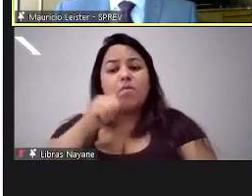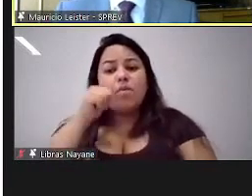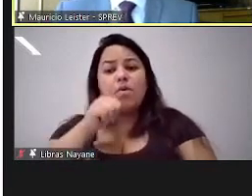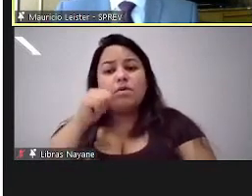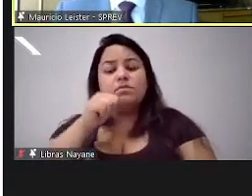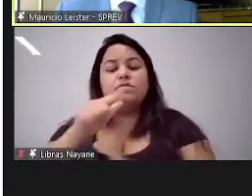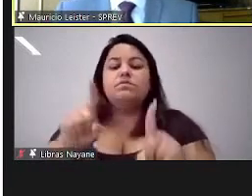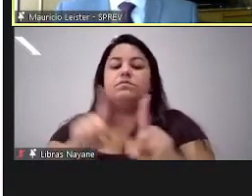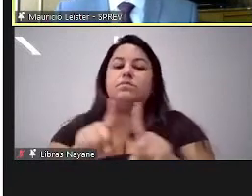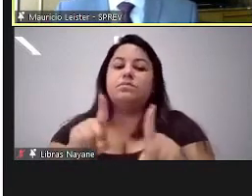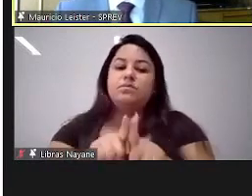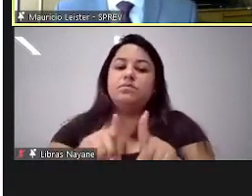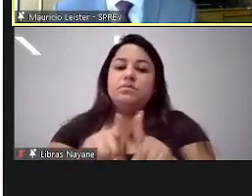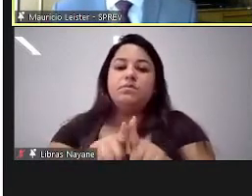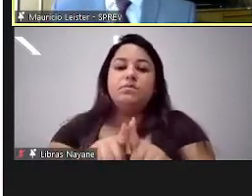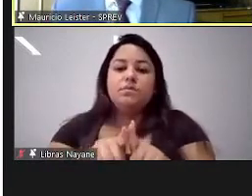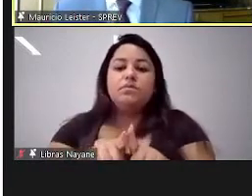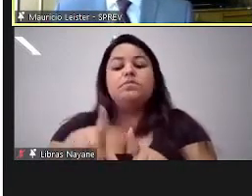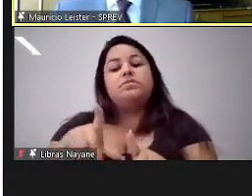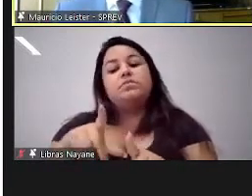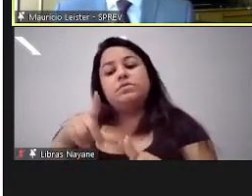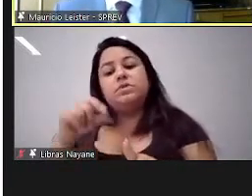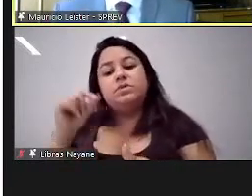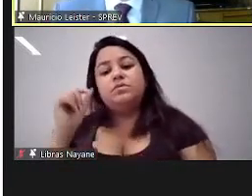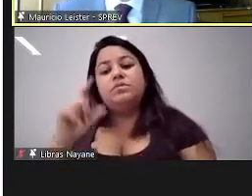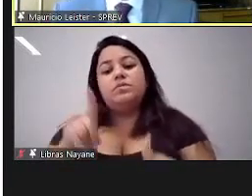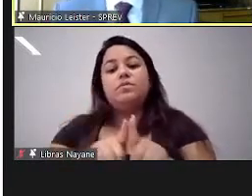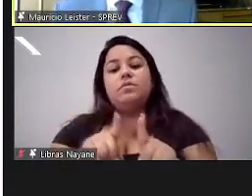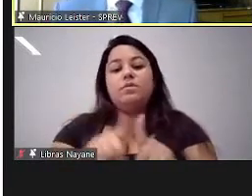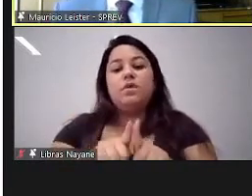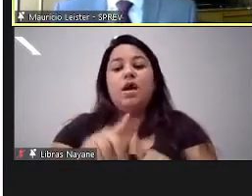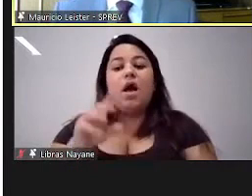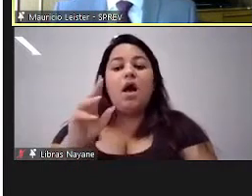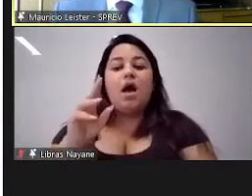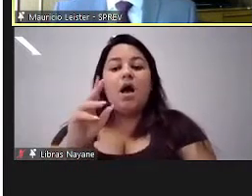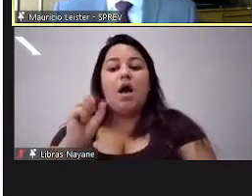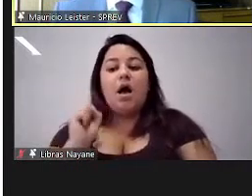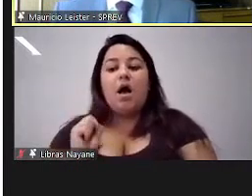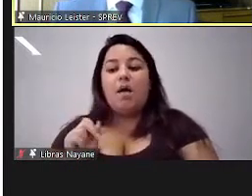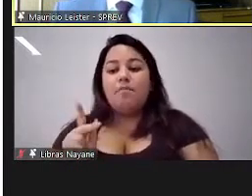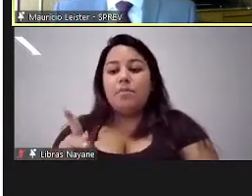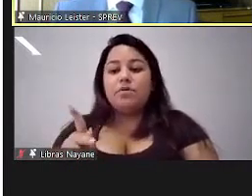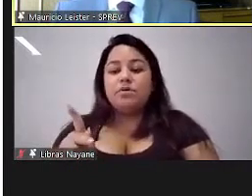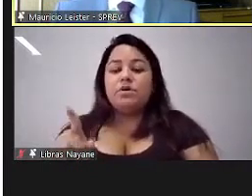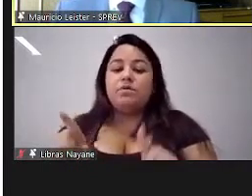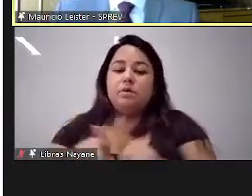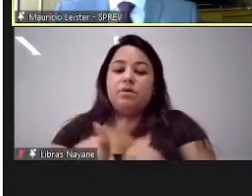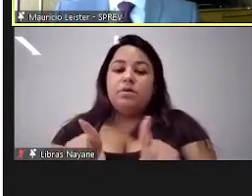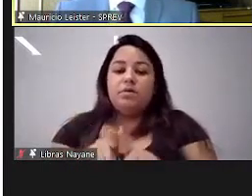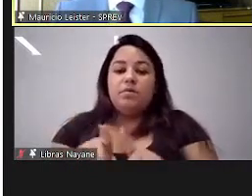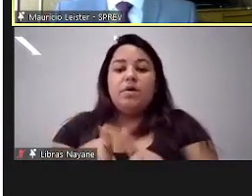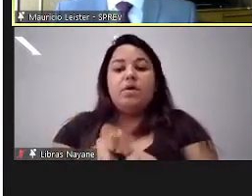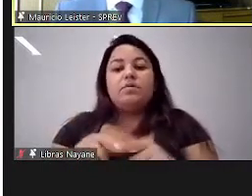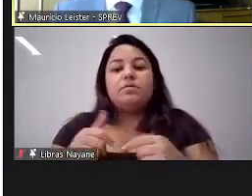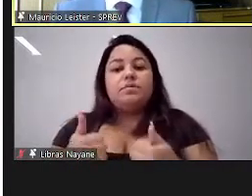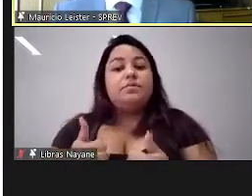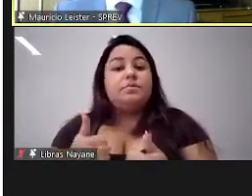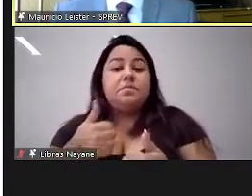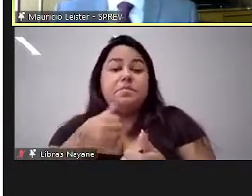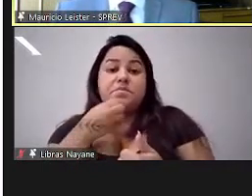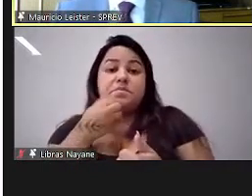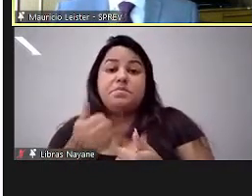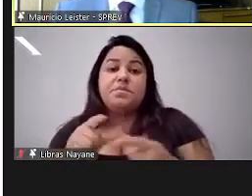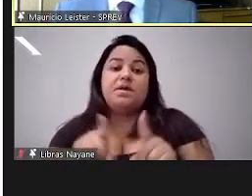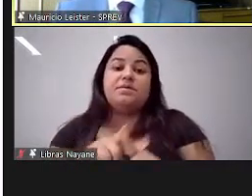like this two that are down below, and they are specific for the financial education from 2020